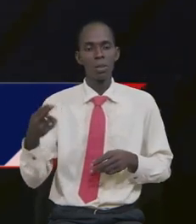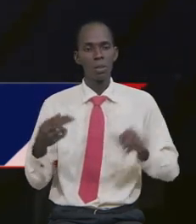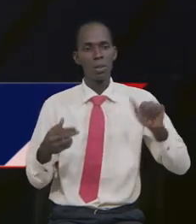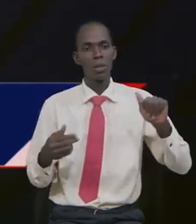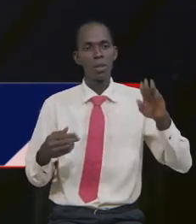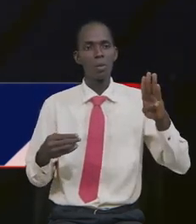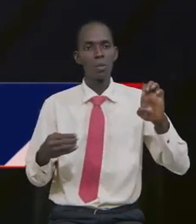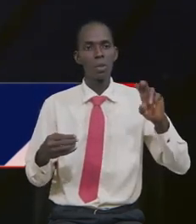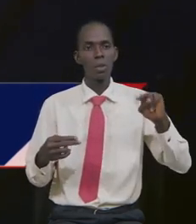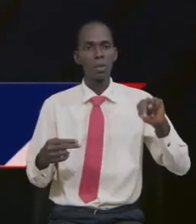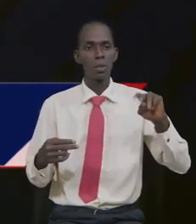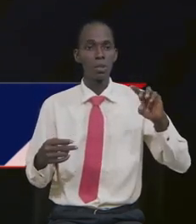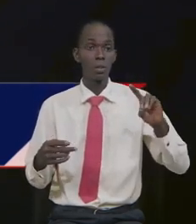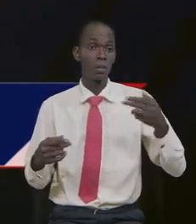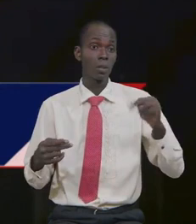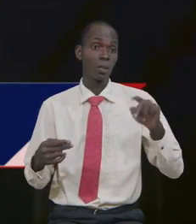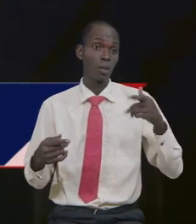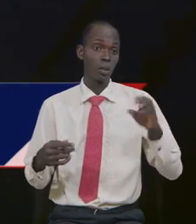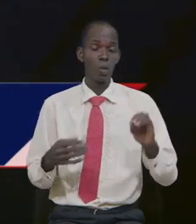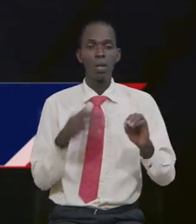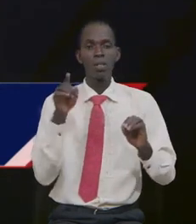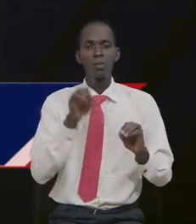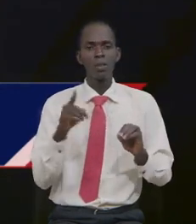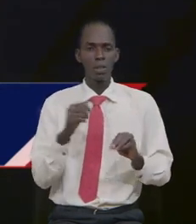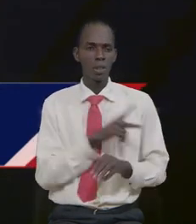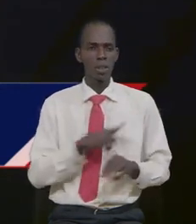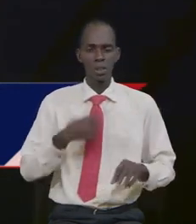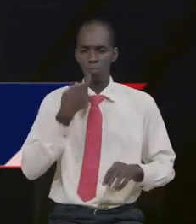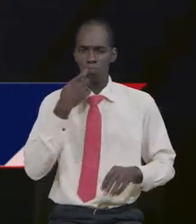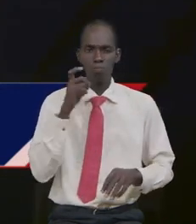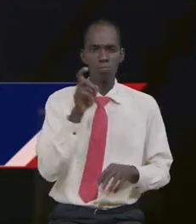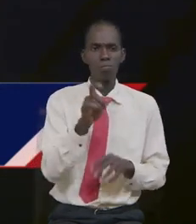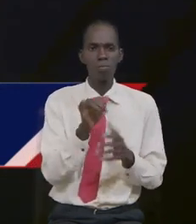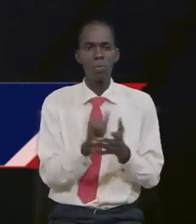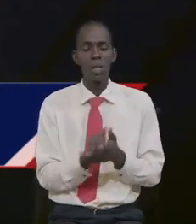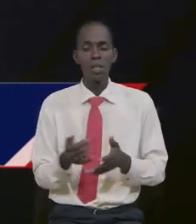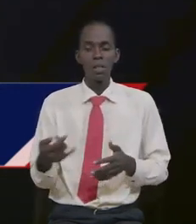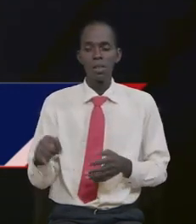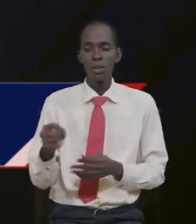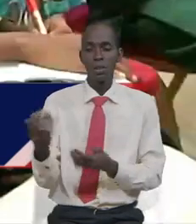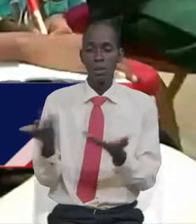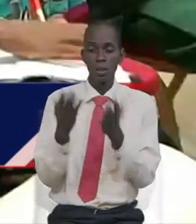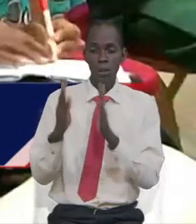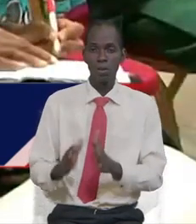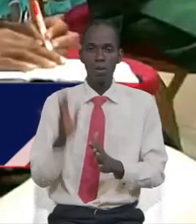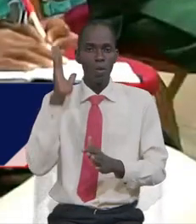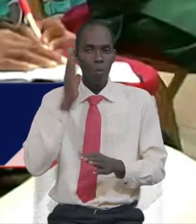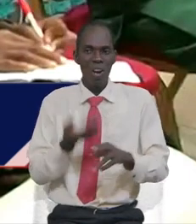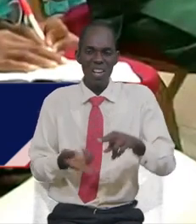he spake and commanded that they should heat the furnace